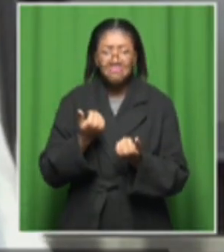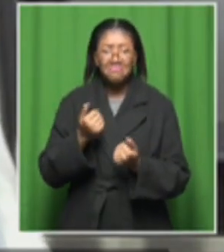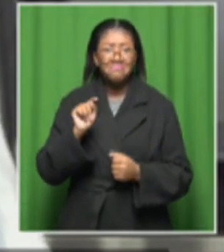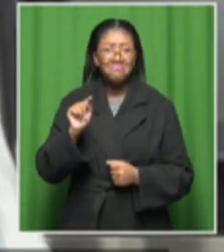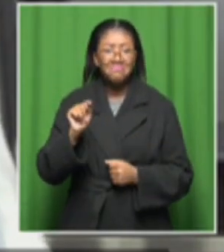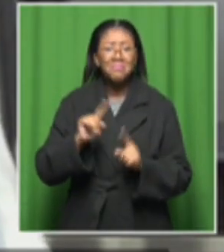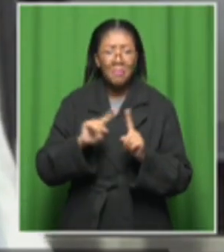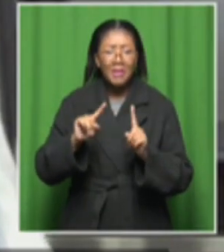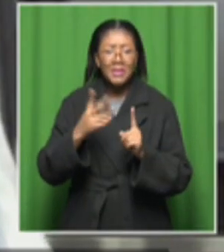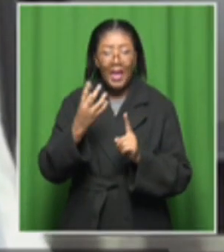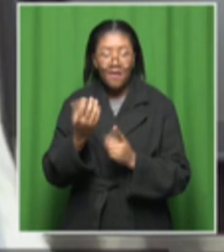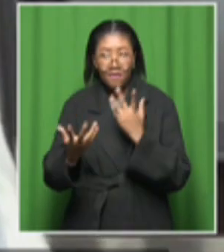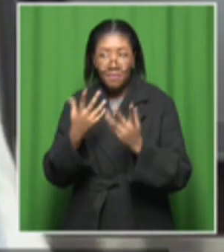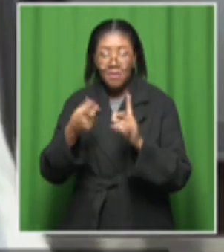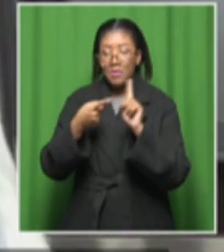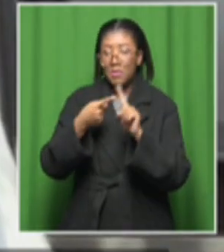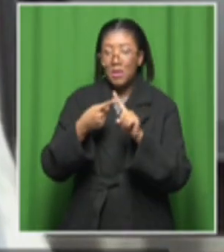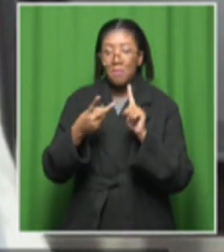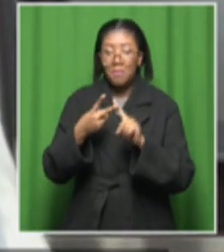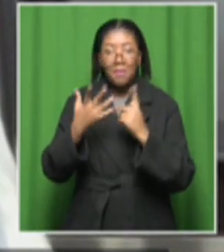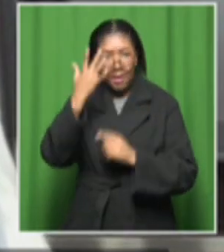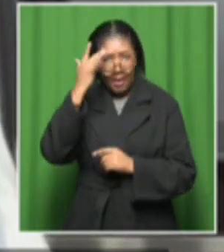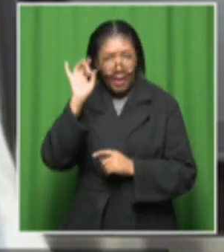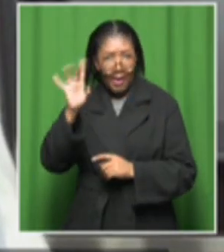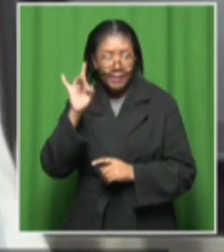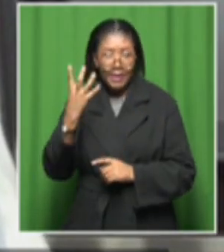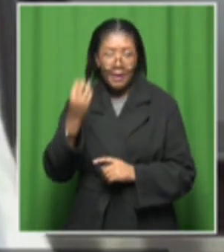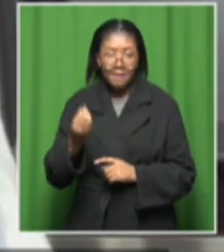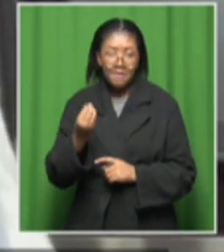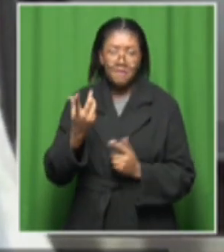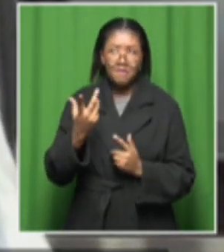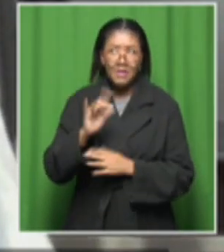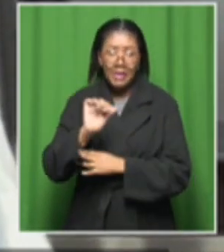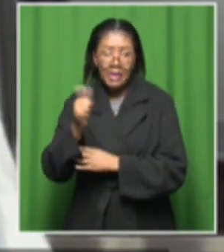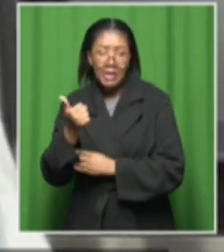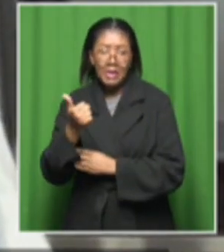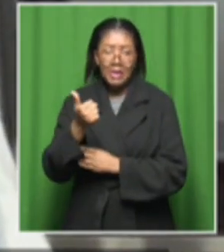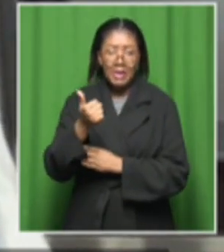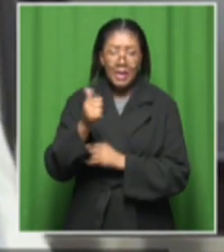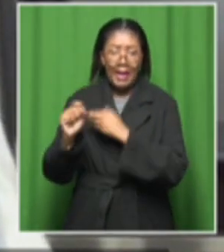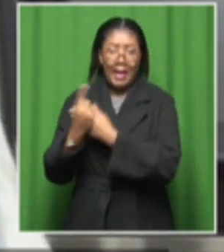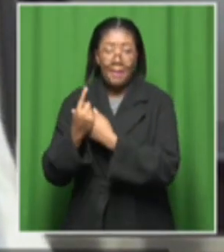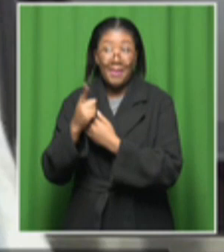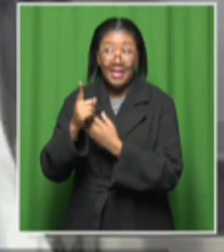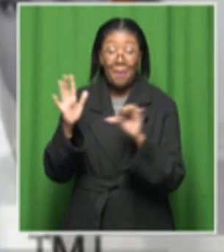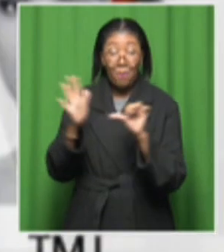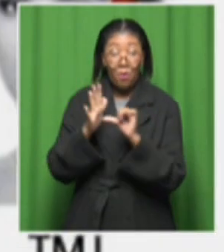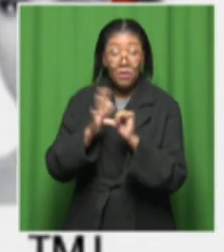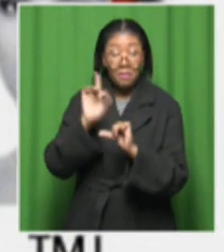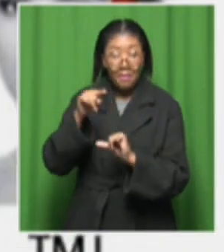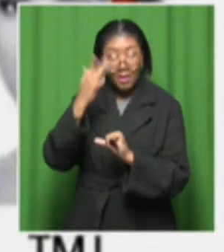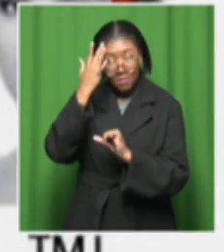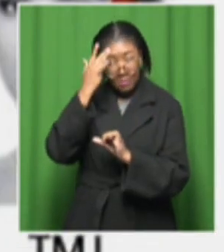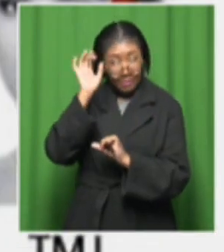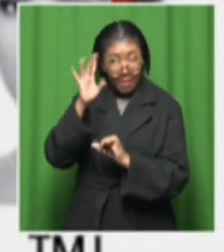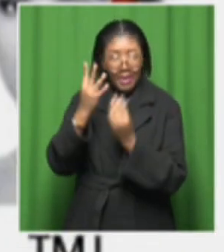have an underlying cause. These are the types of headaches which obviously needs urgent attention and needs to be fully